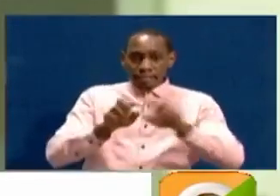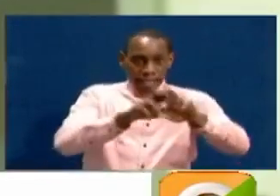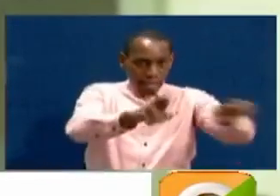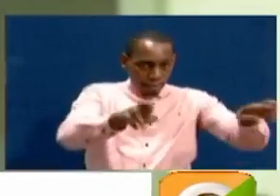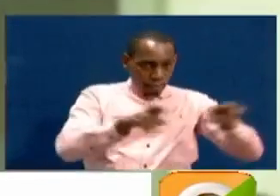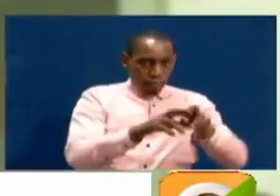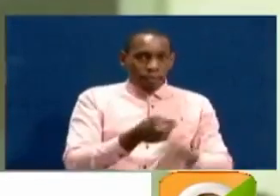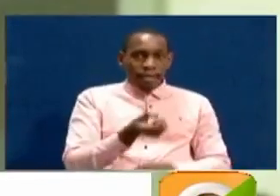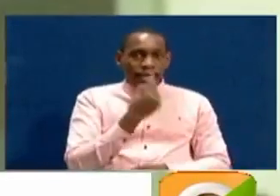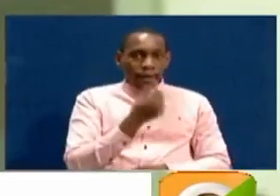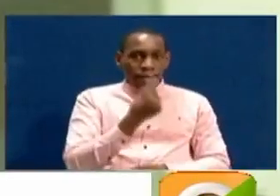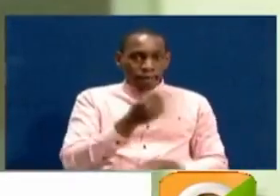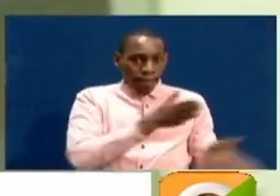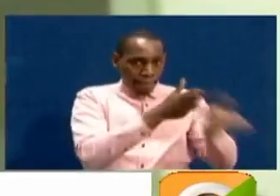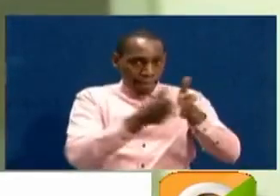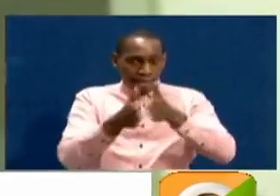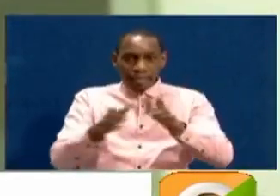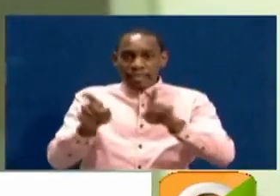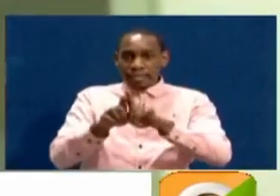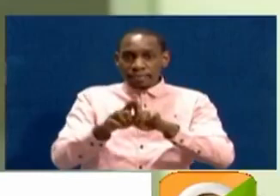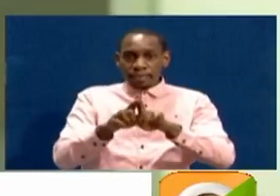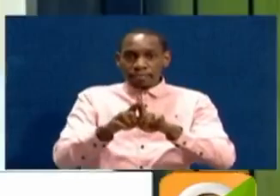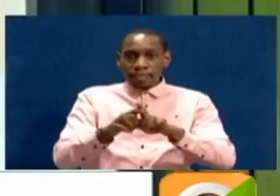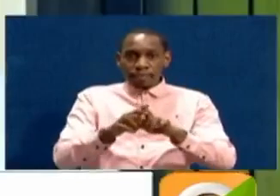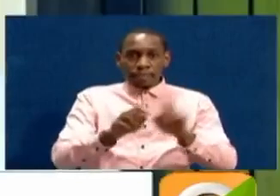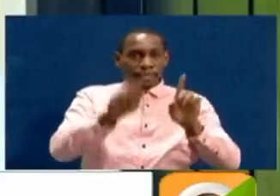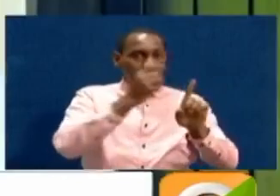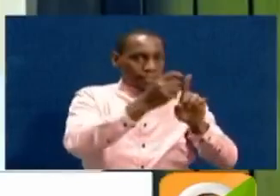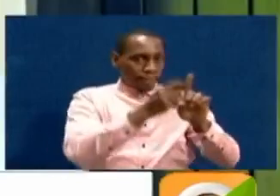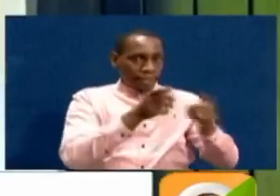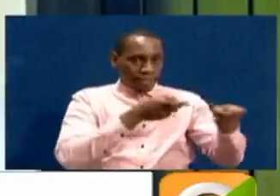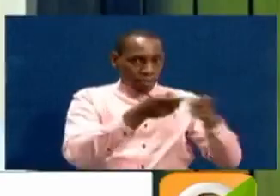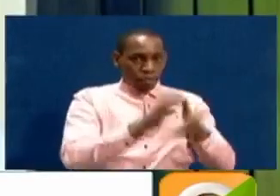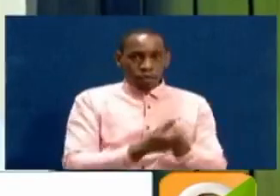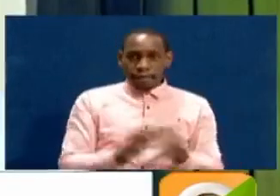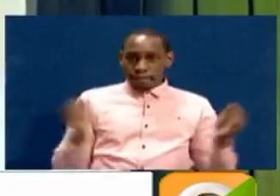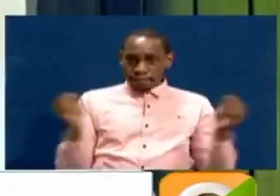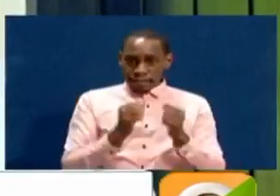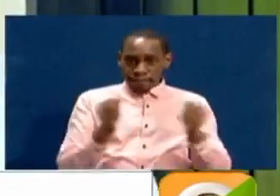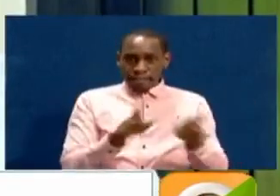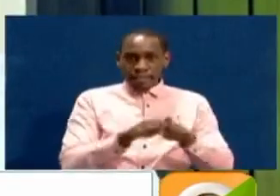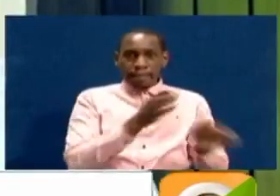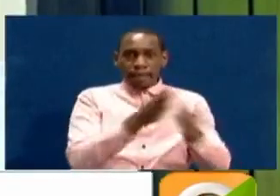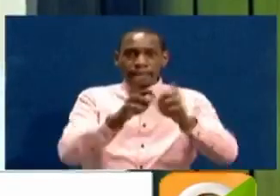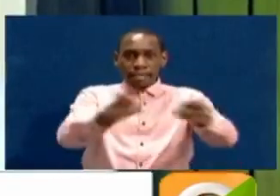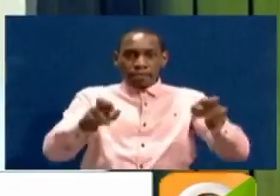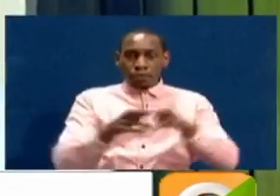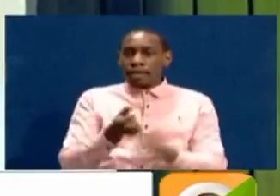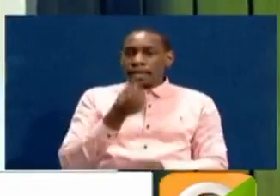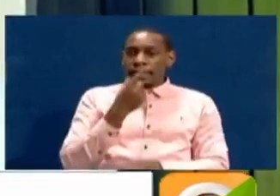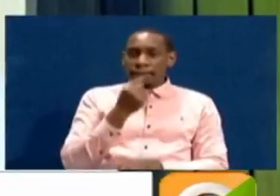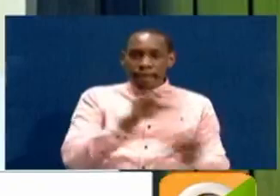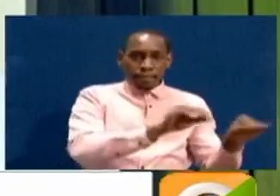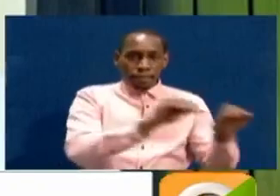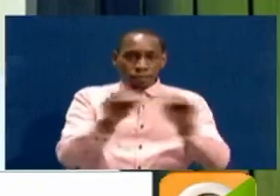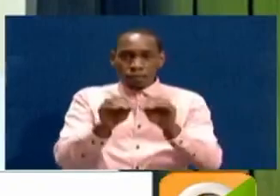room where the vaccinations will be prepared under stipulated temperatures. From the freezer to our preparation room, the vaccine is normally transported